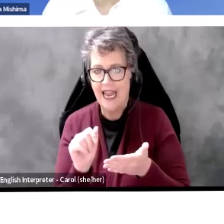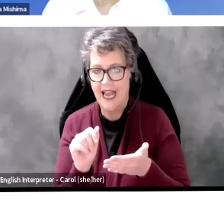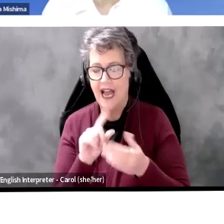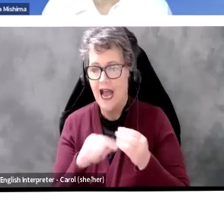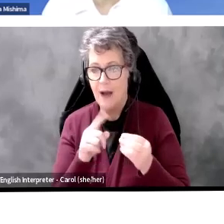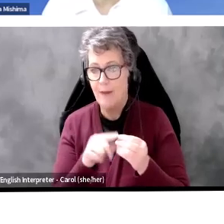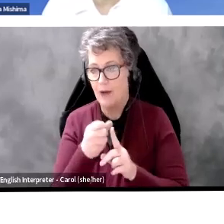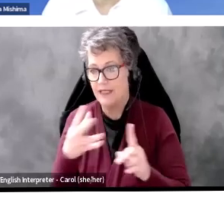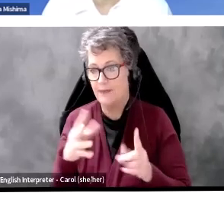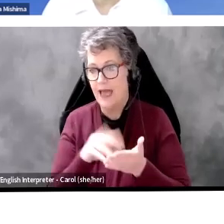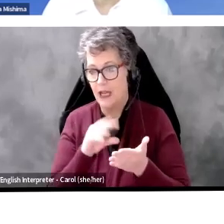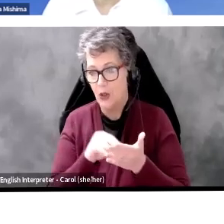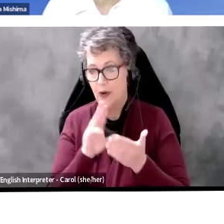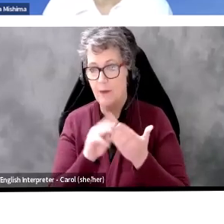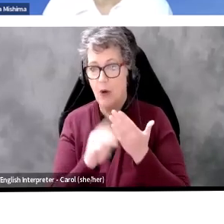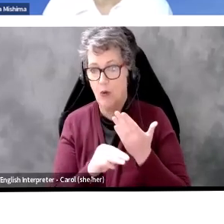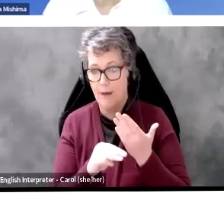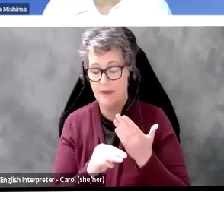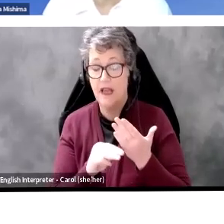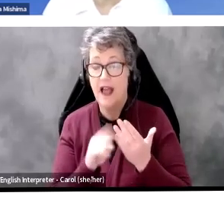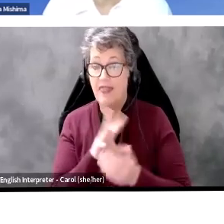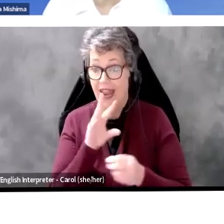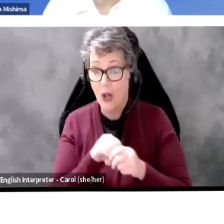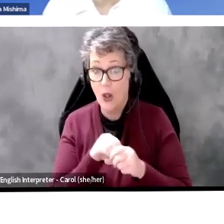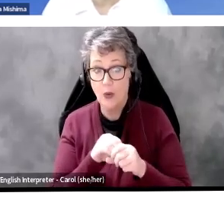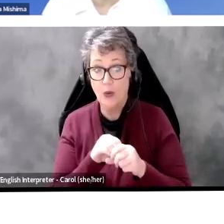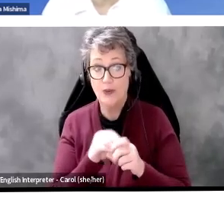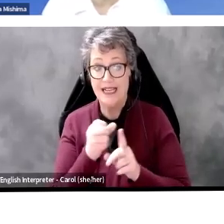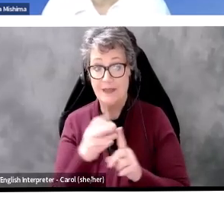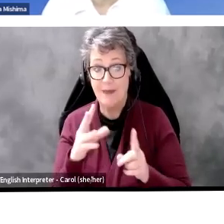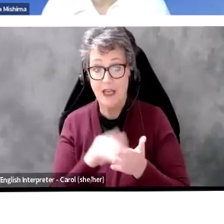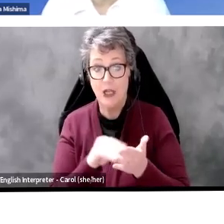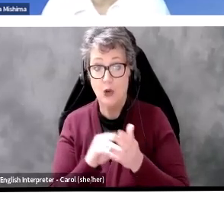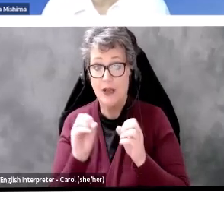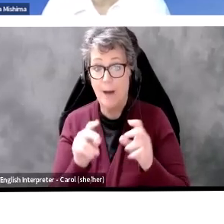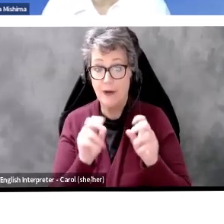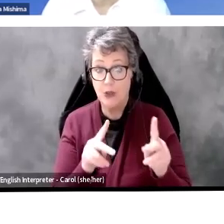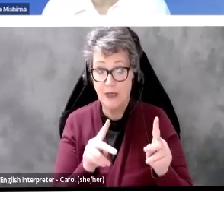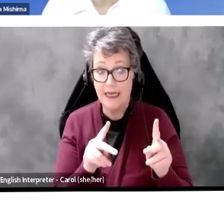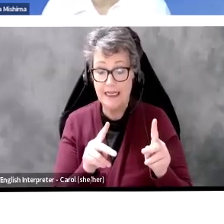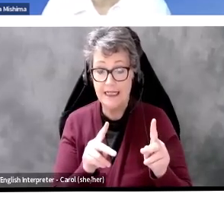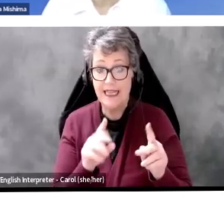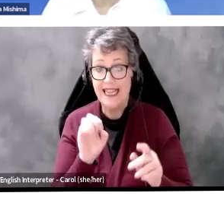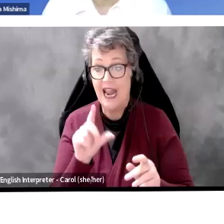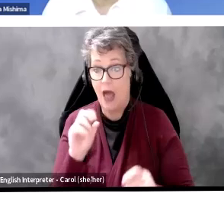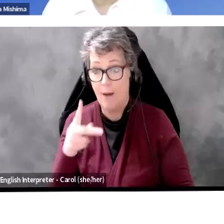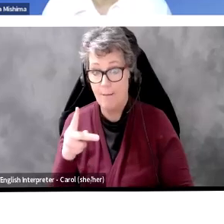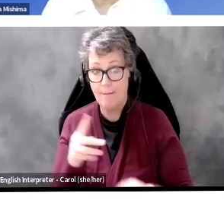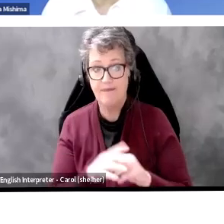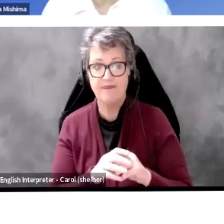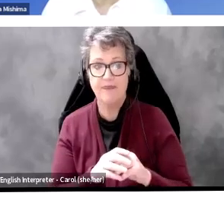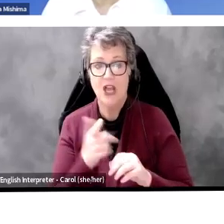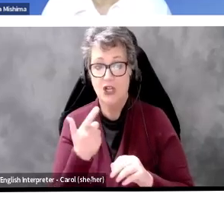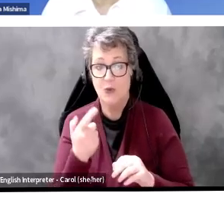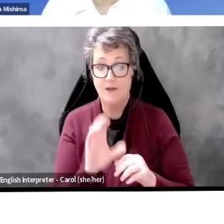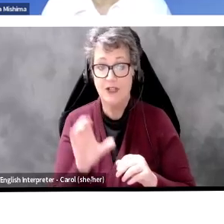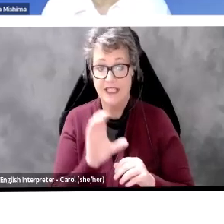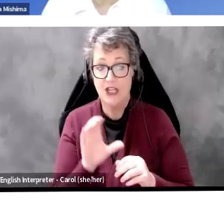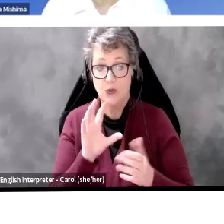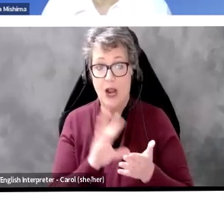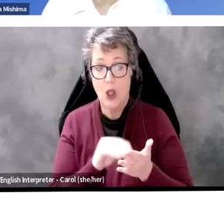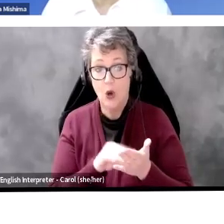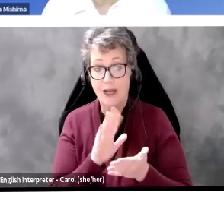on expanded learning programs, which includes the Expanded Learning Opportunities Program, or ELOP, the 21st Century